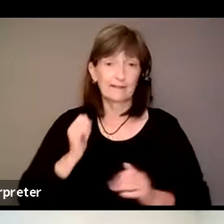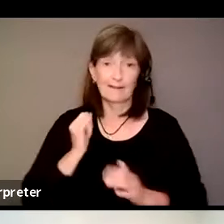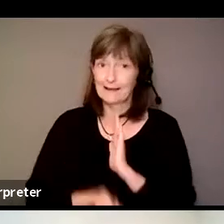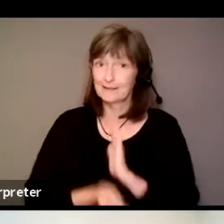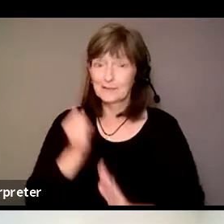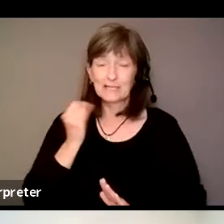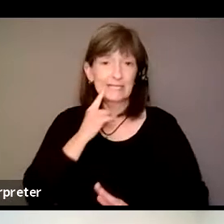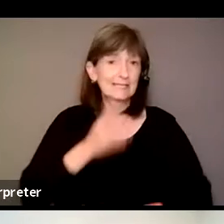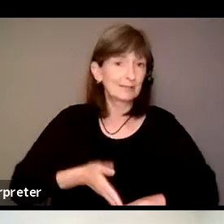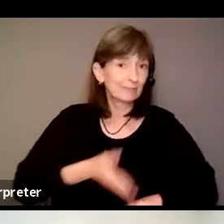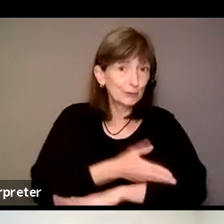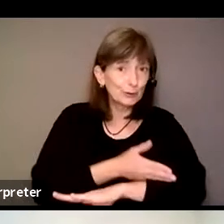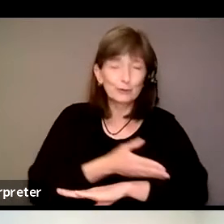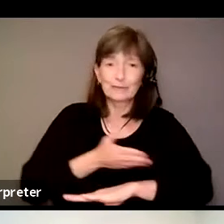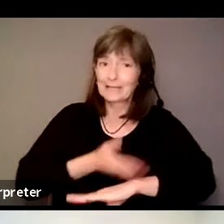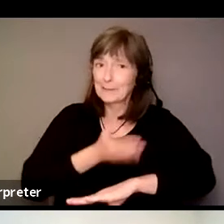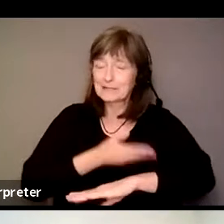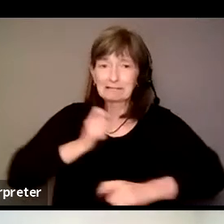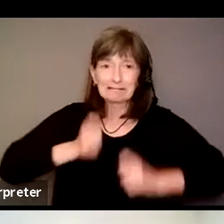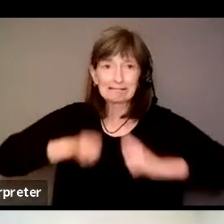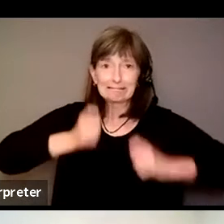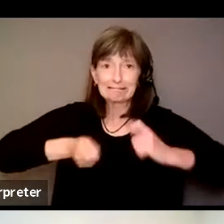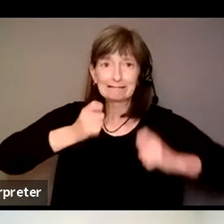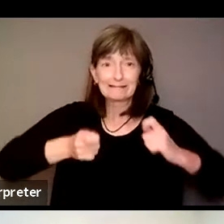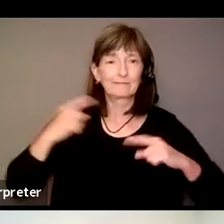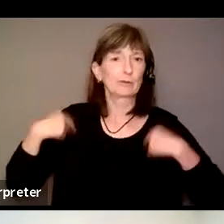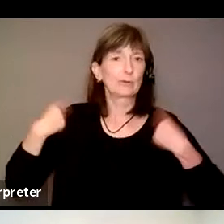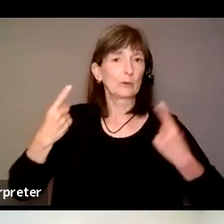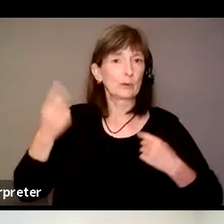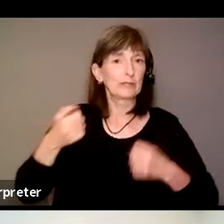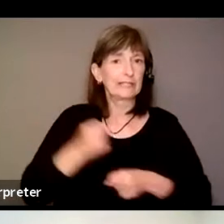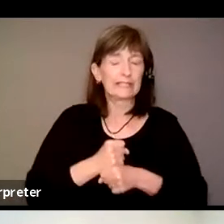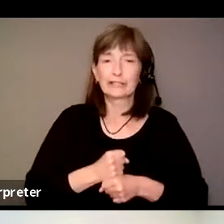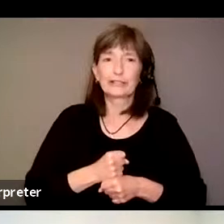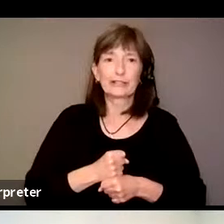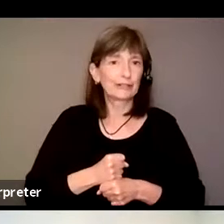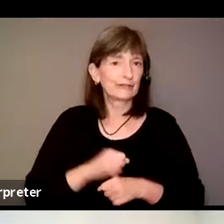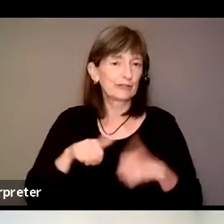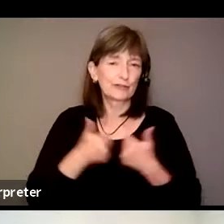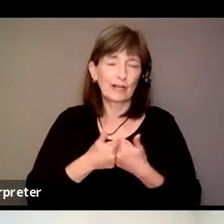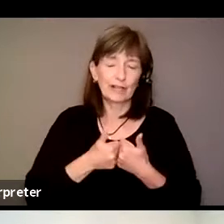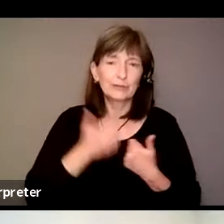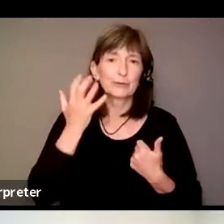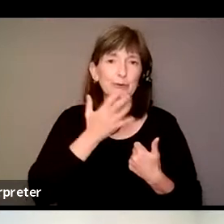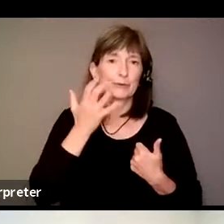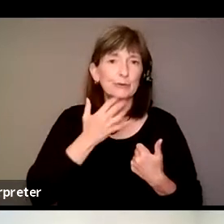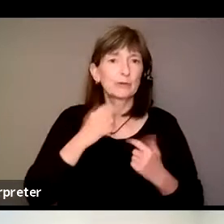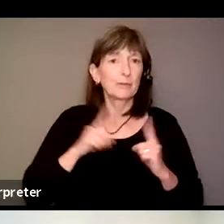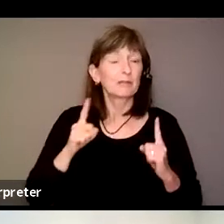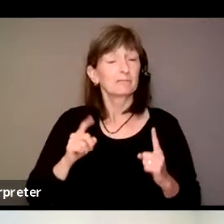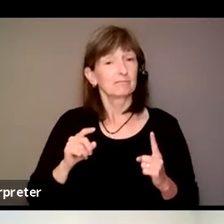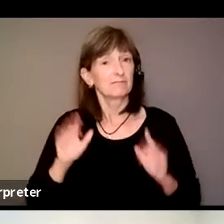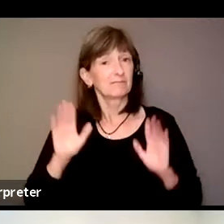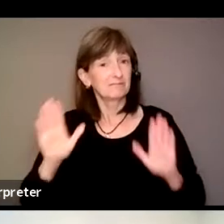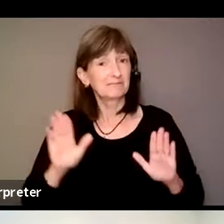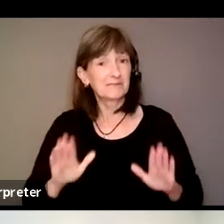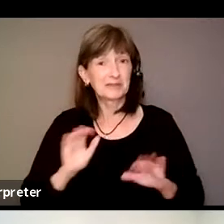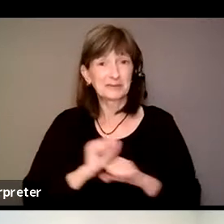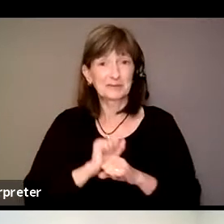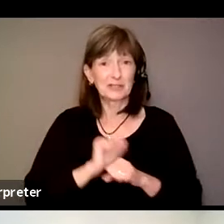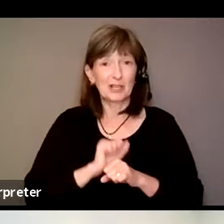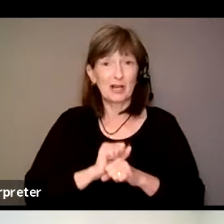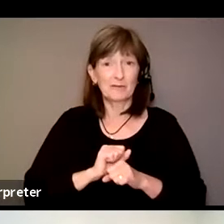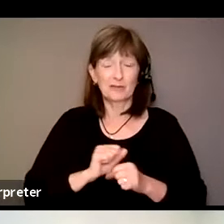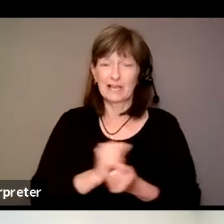councils who in the last year were met with unprecedented challenges, but did an awesome job of